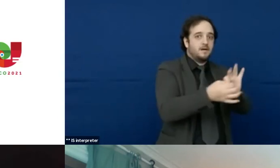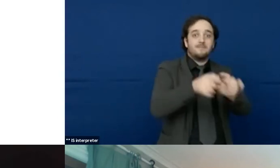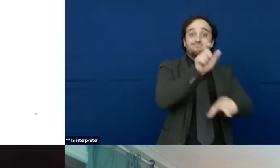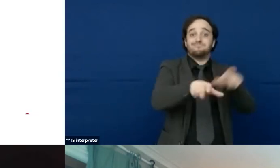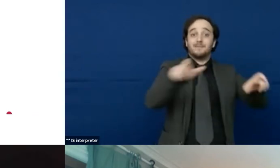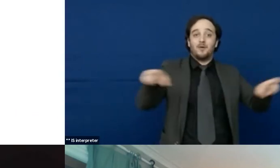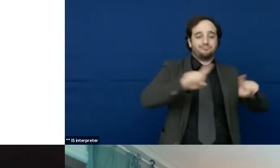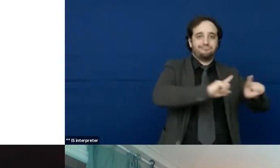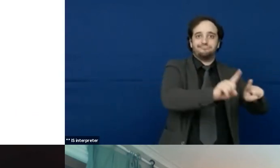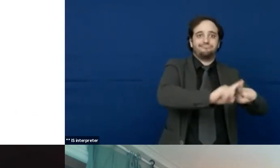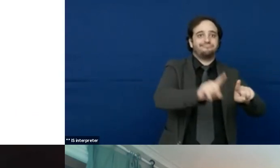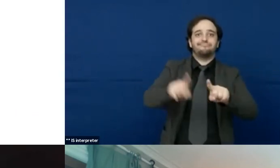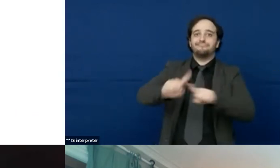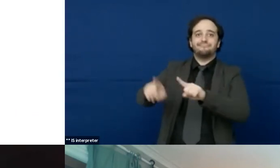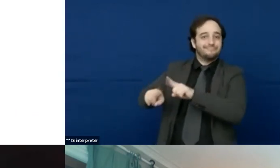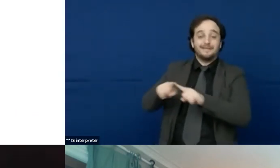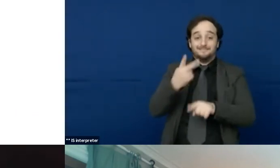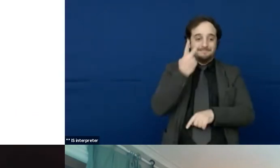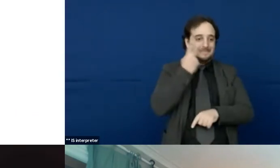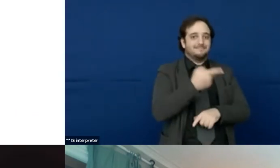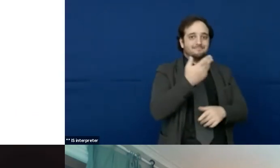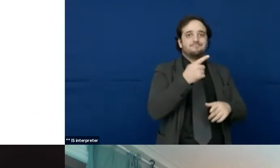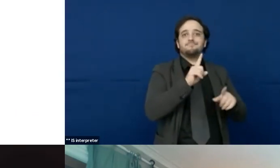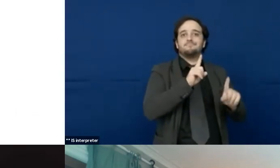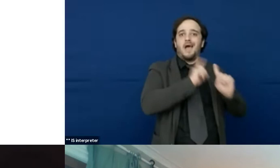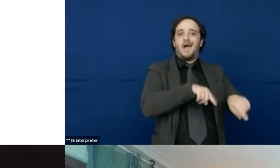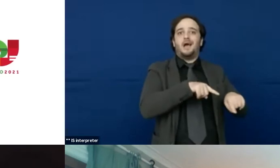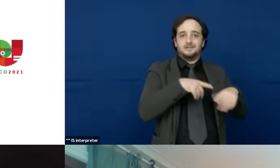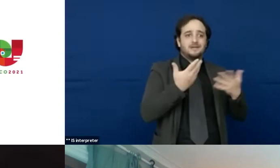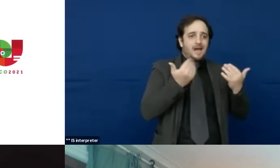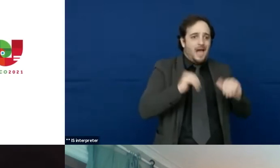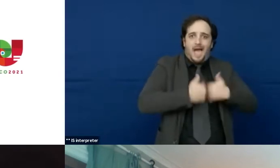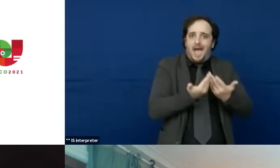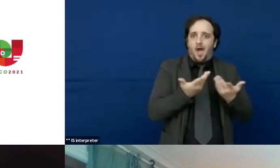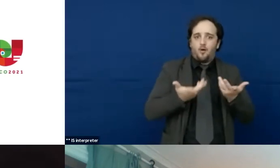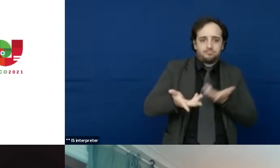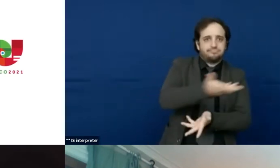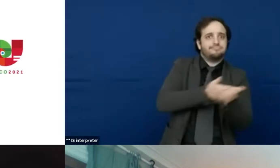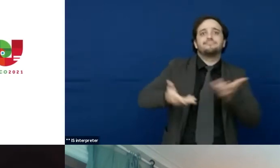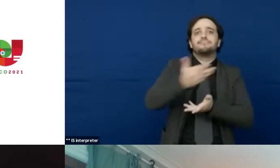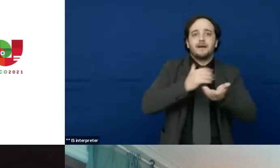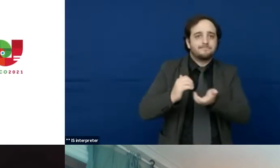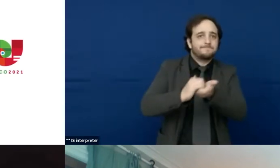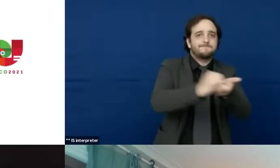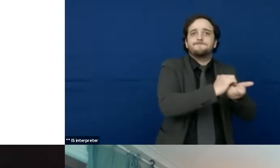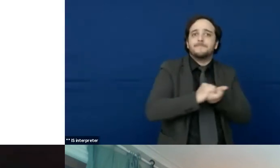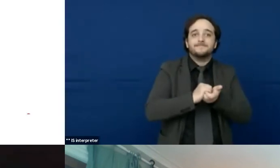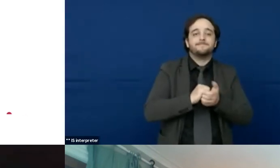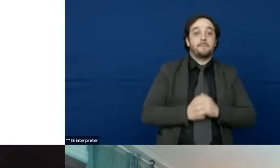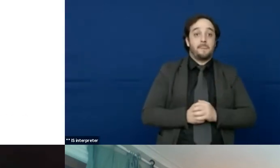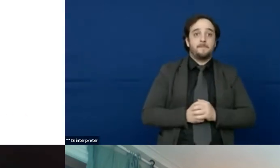violence against women and girls. And of course, women and girls, that they have been facing multiple and intersecting forms